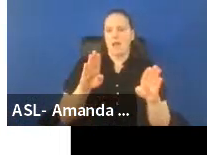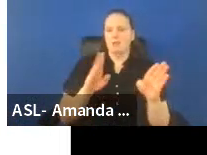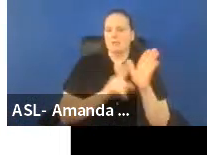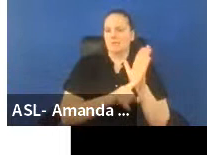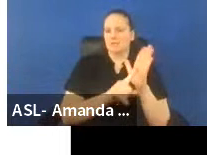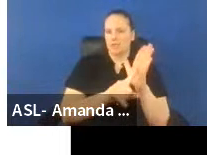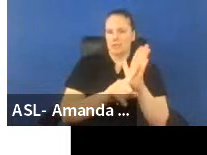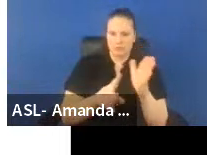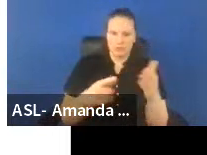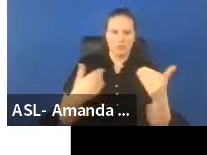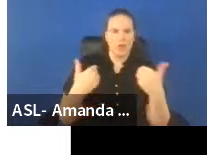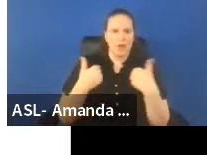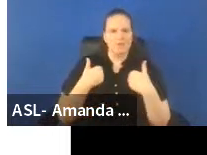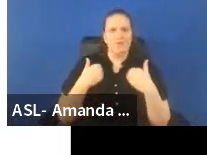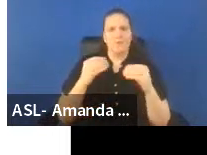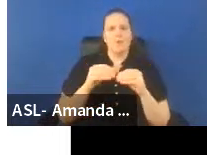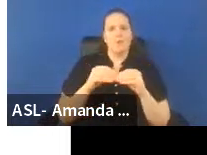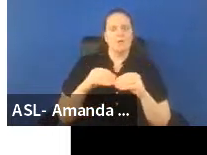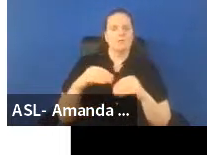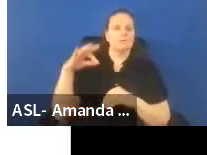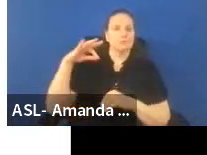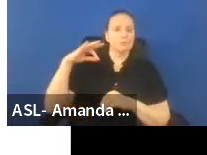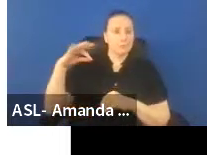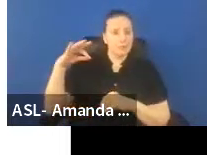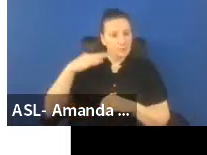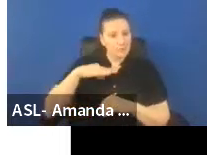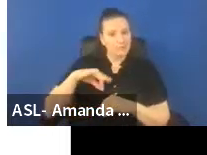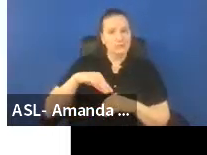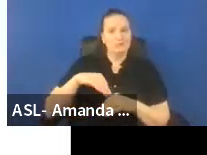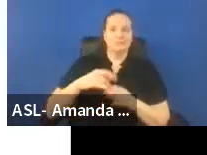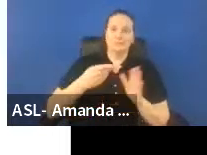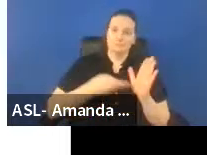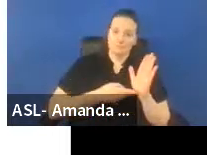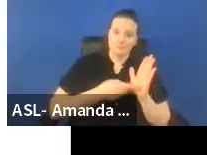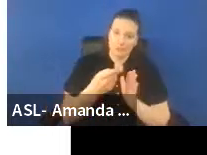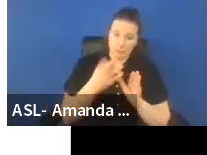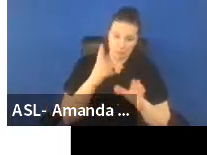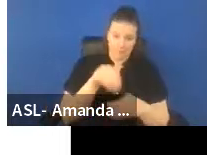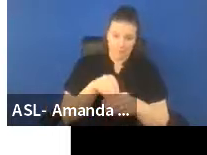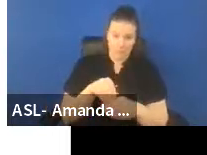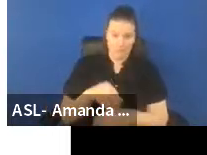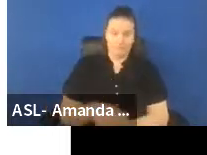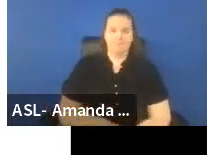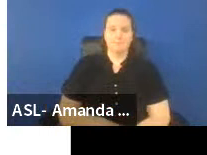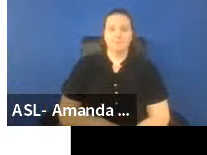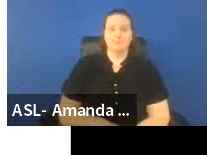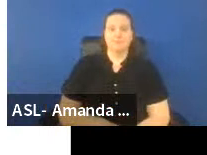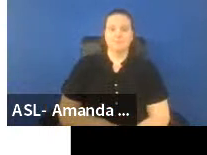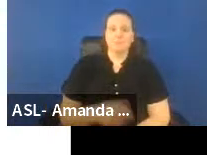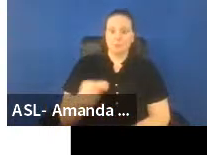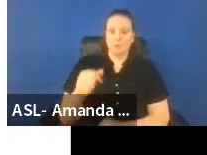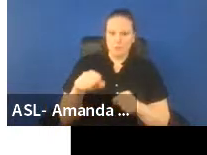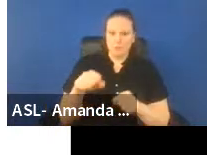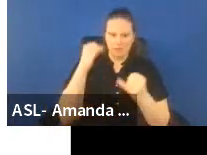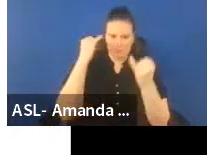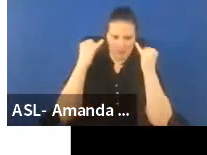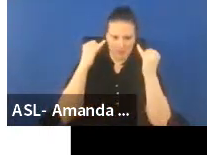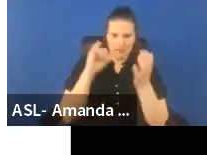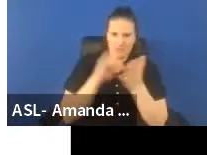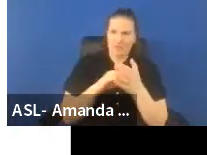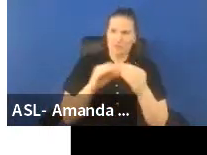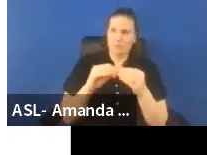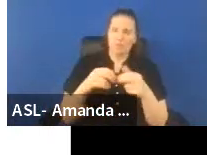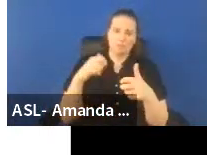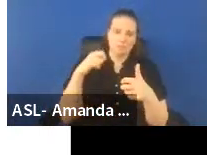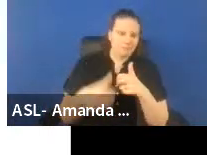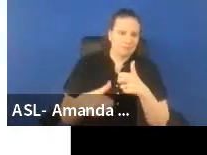investigations to have much more credibility and integrity. As you can imagine, it's more difficult